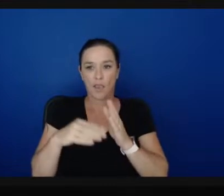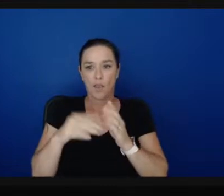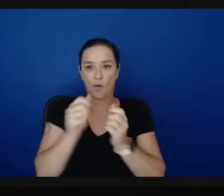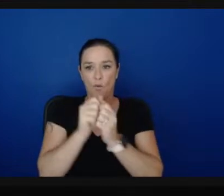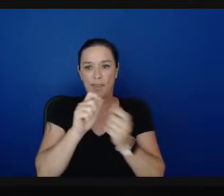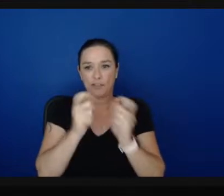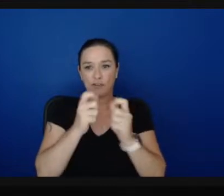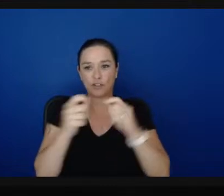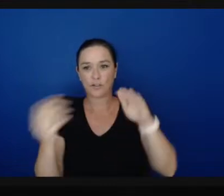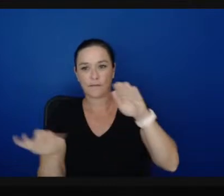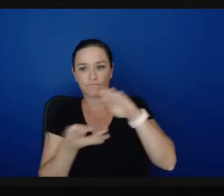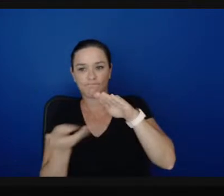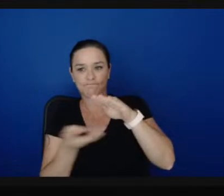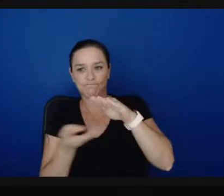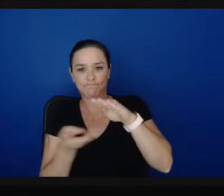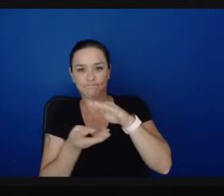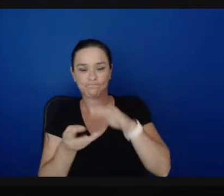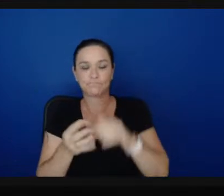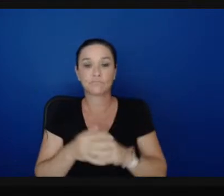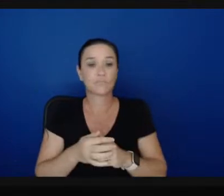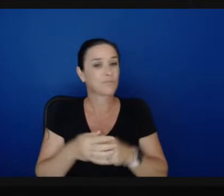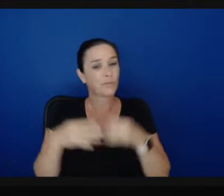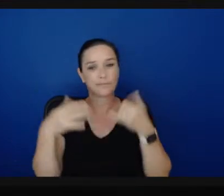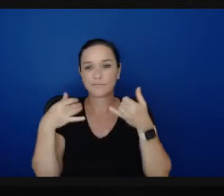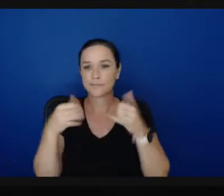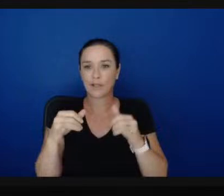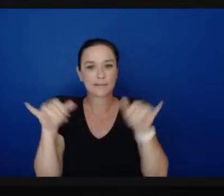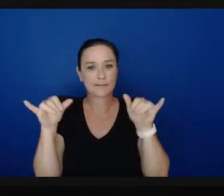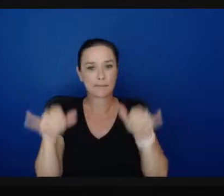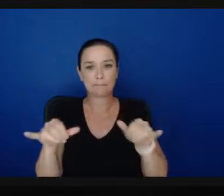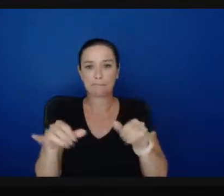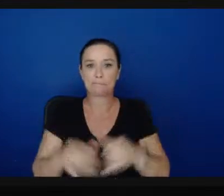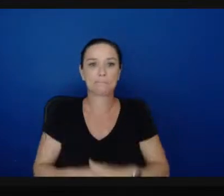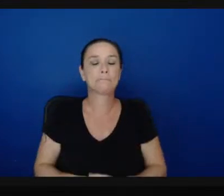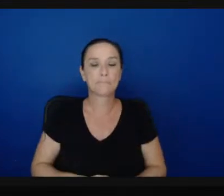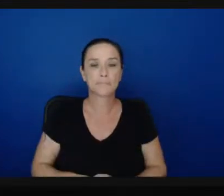area. So that's still the same.